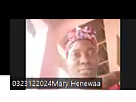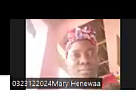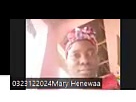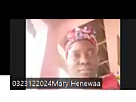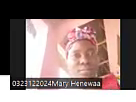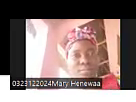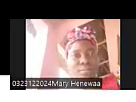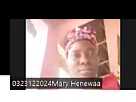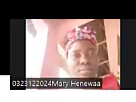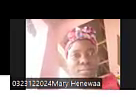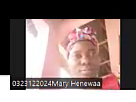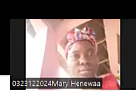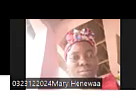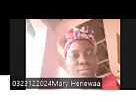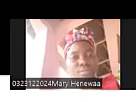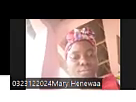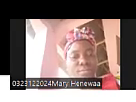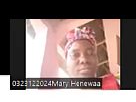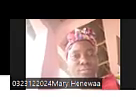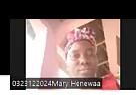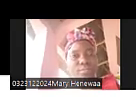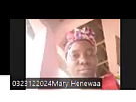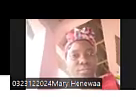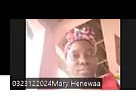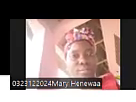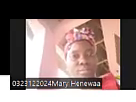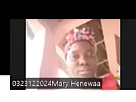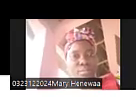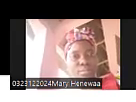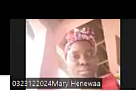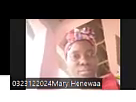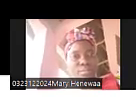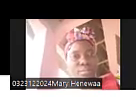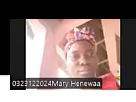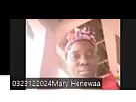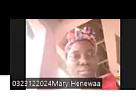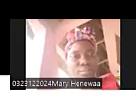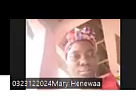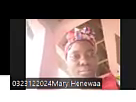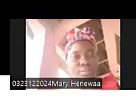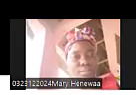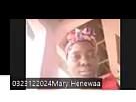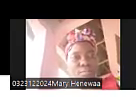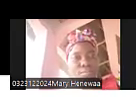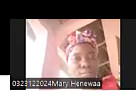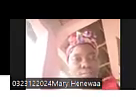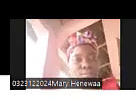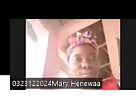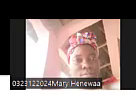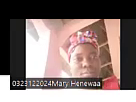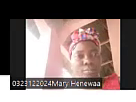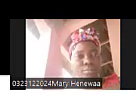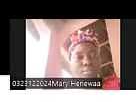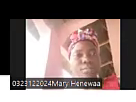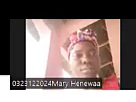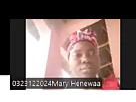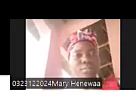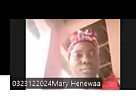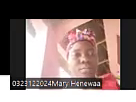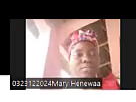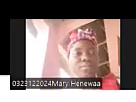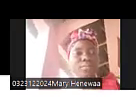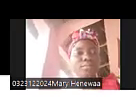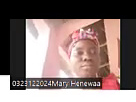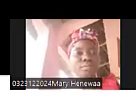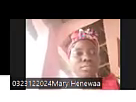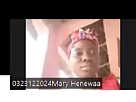show any side, the rest, make sure the palm is facing. Always make sure the palm is facing. A, B, C,